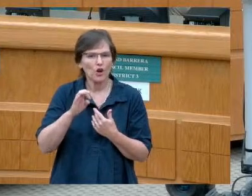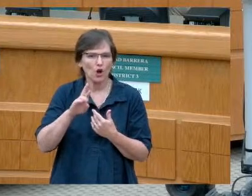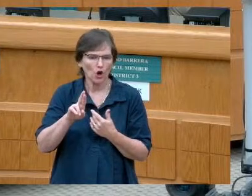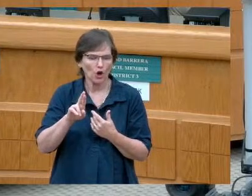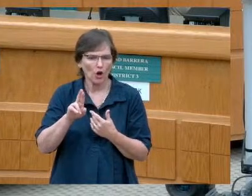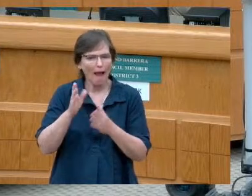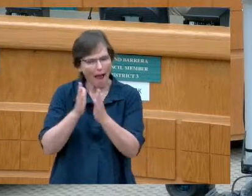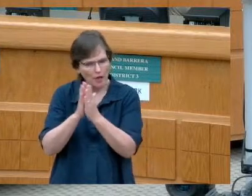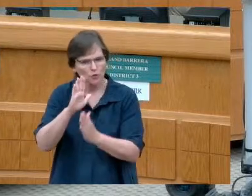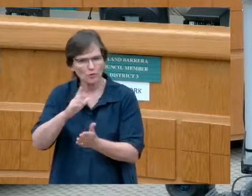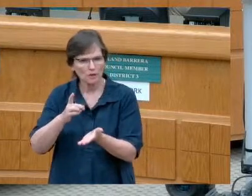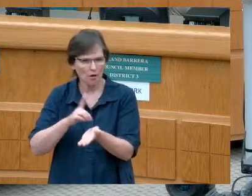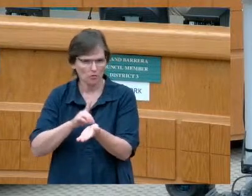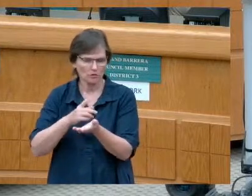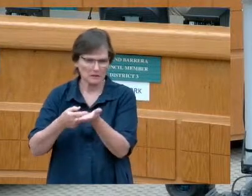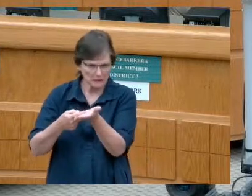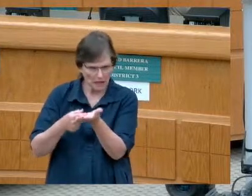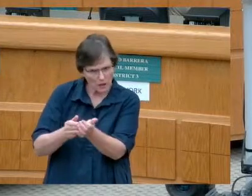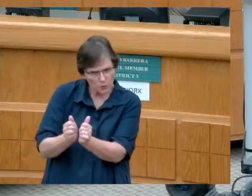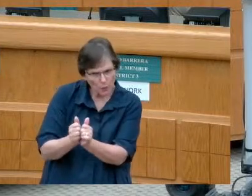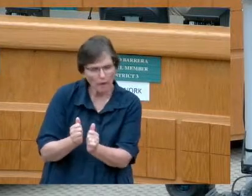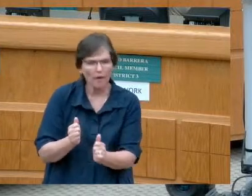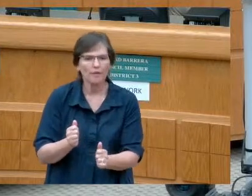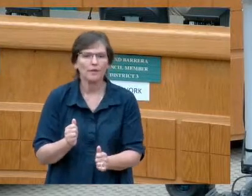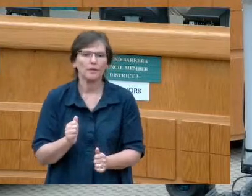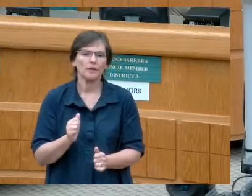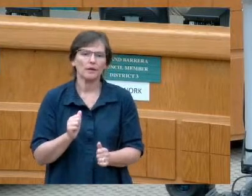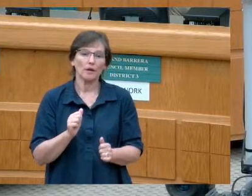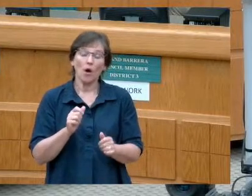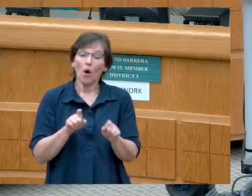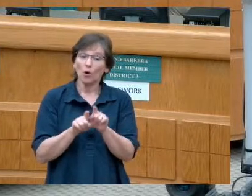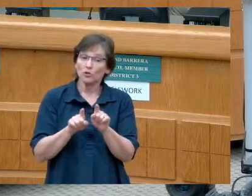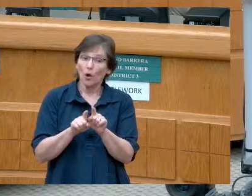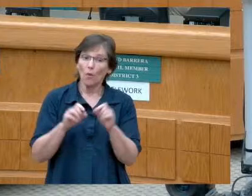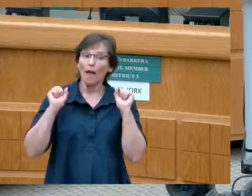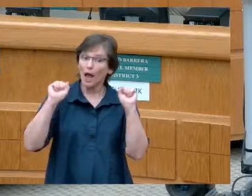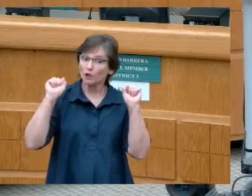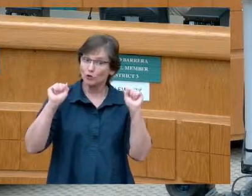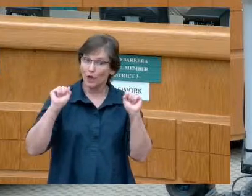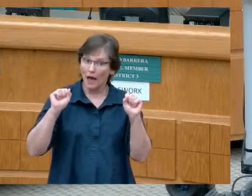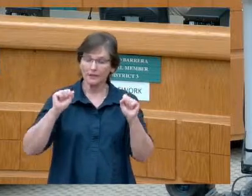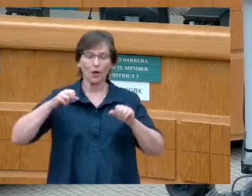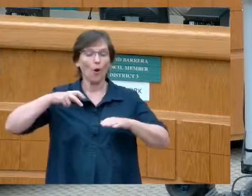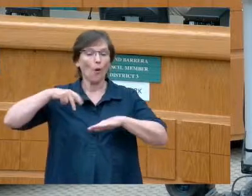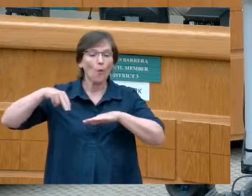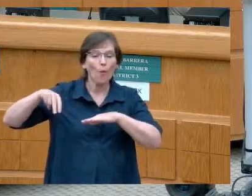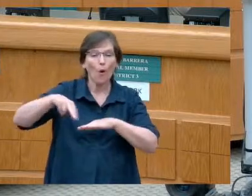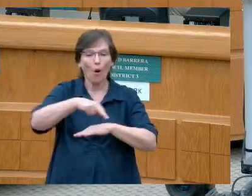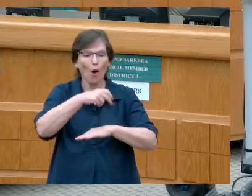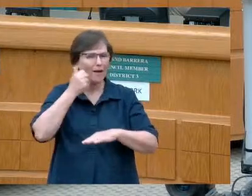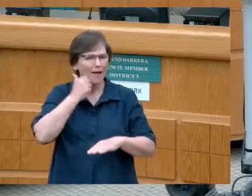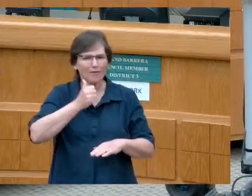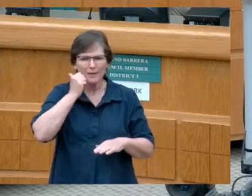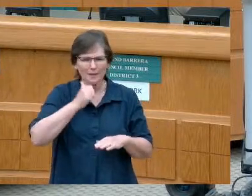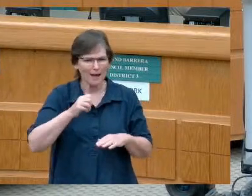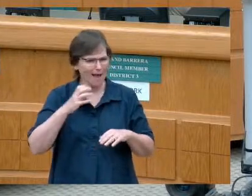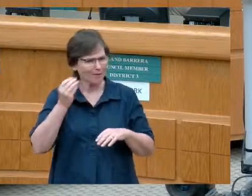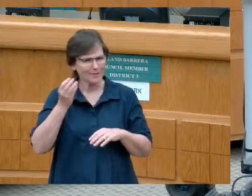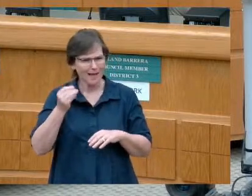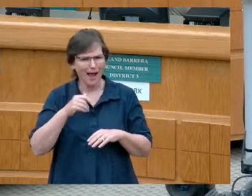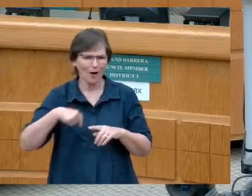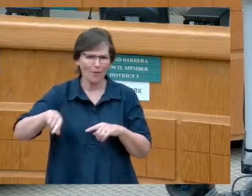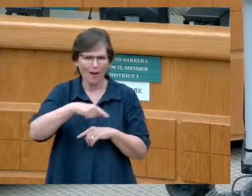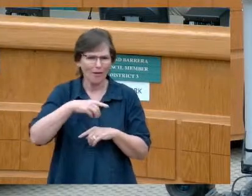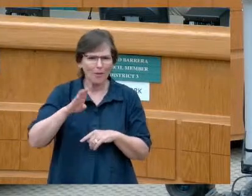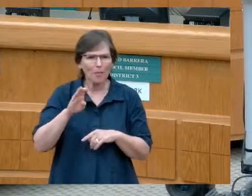block. It's good for your mental health, and it's also great for your physical health. You may also want to invest in a pulse